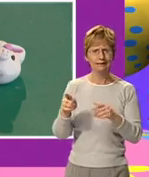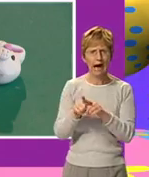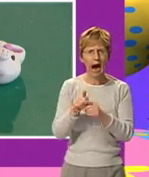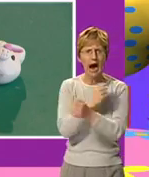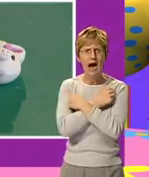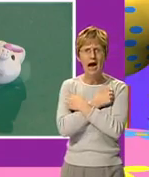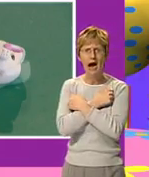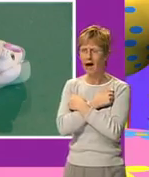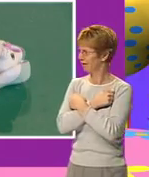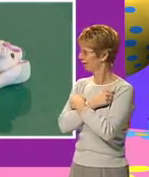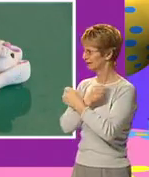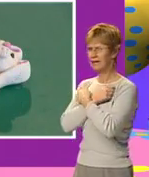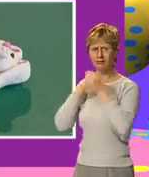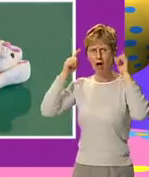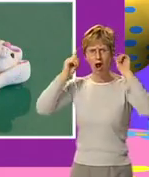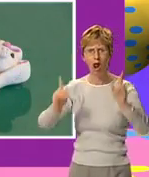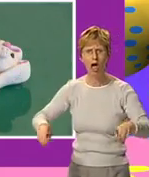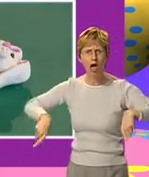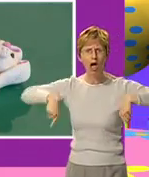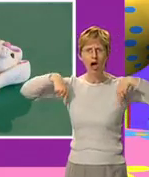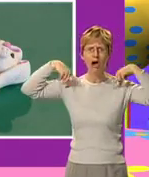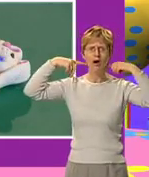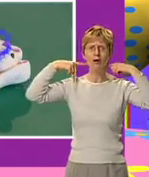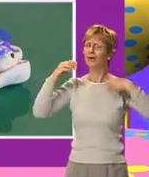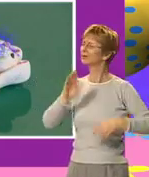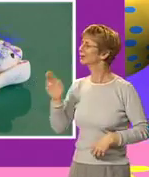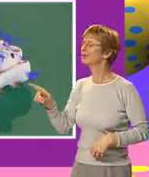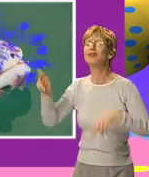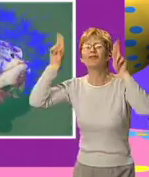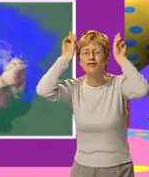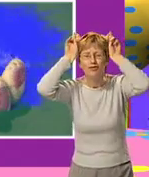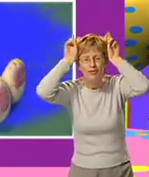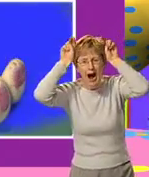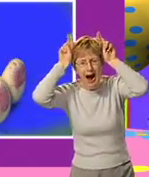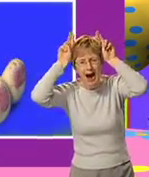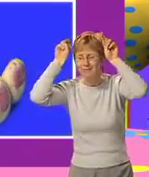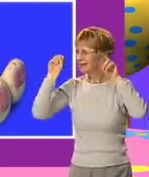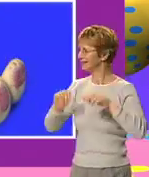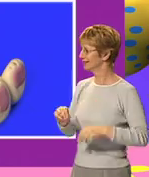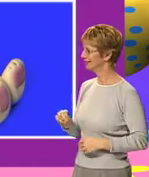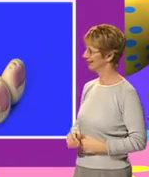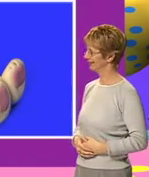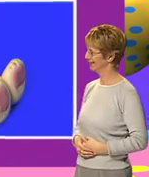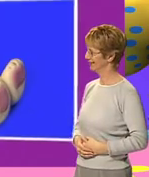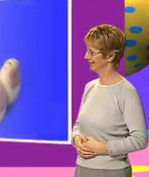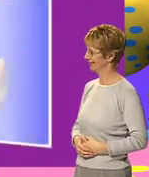A teddy bear with long ears? Oh, no, it's a rabbit.